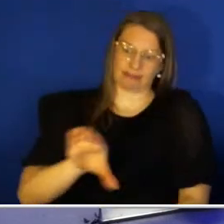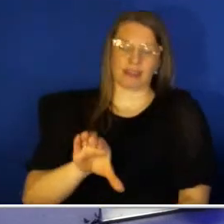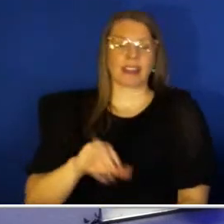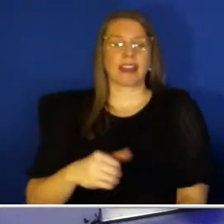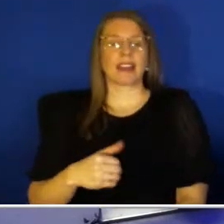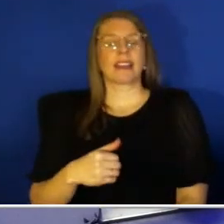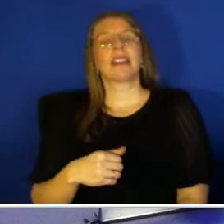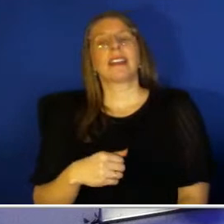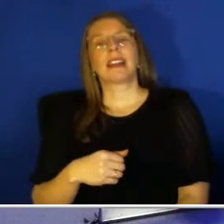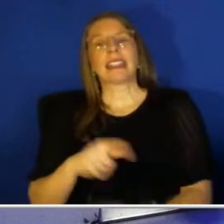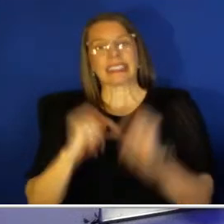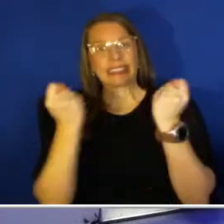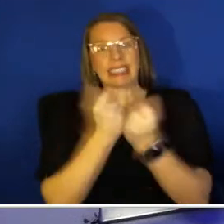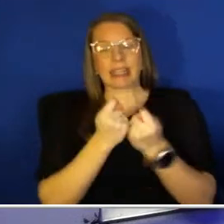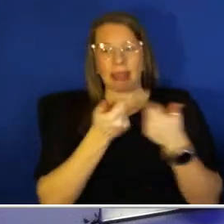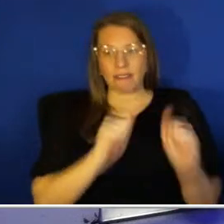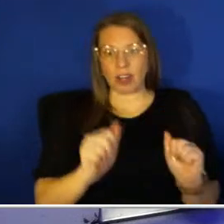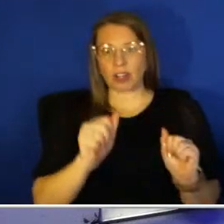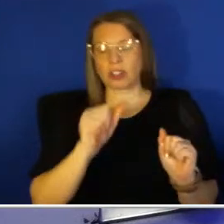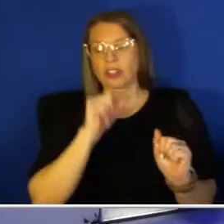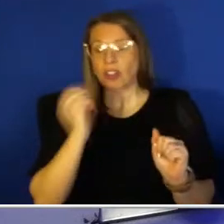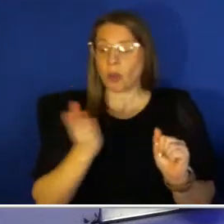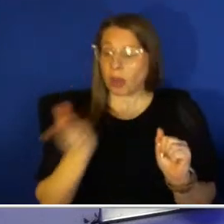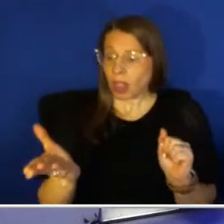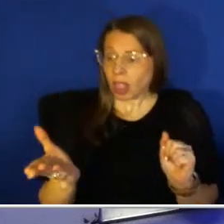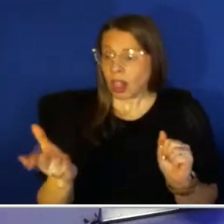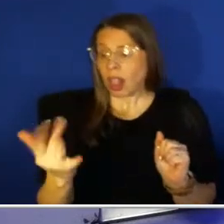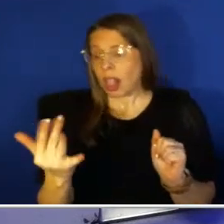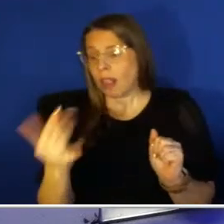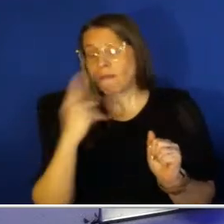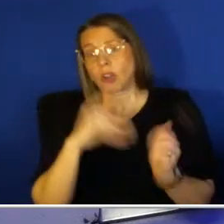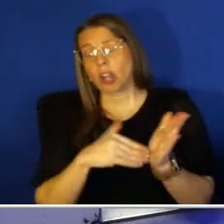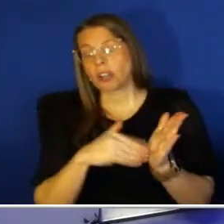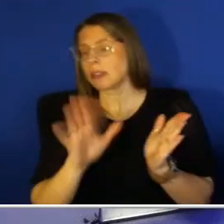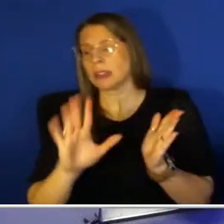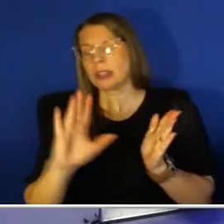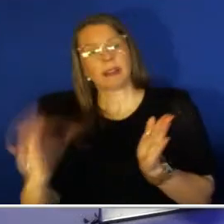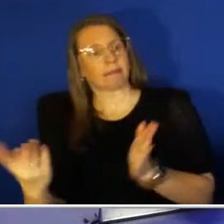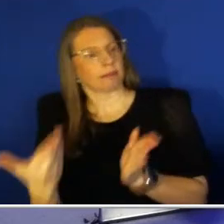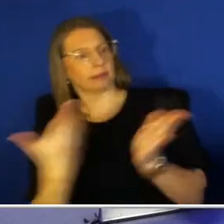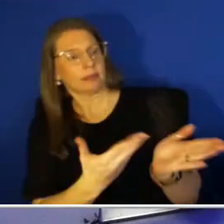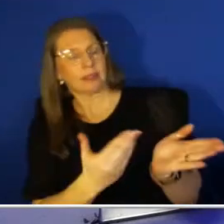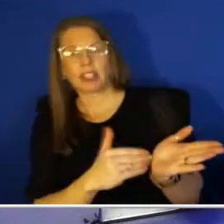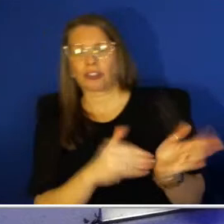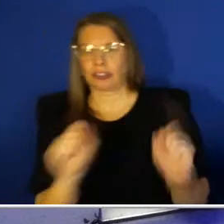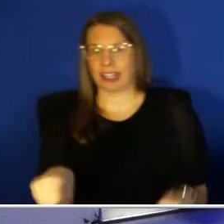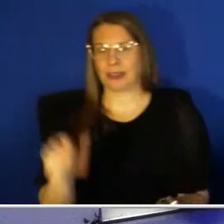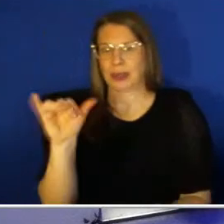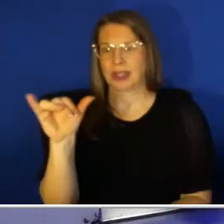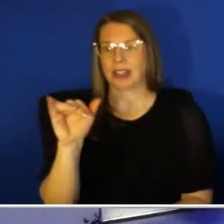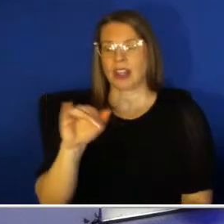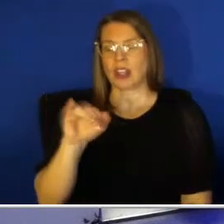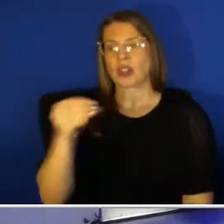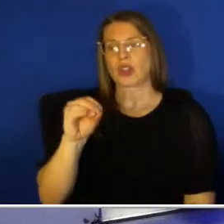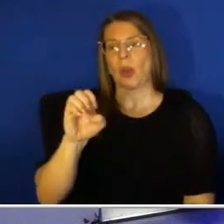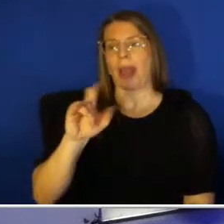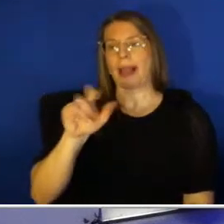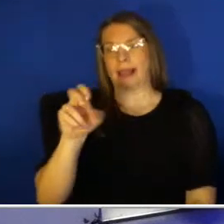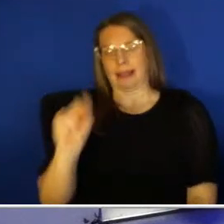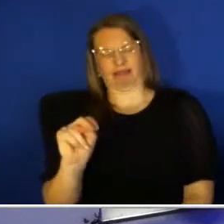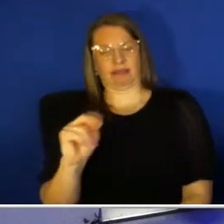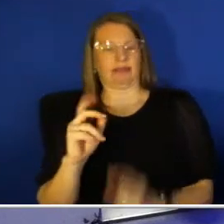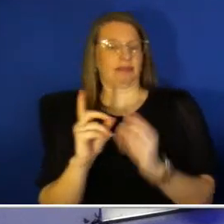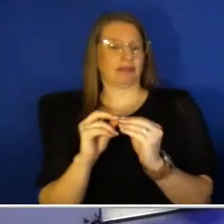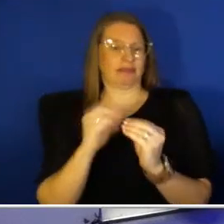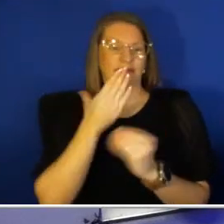Don't just wait for your doctor to bring the trial to you. You can bring the trial idea to them as well. Just before we go, Joellen had a comment. Joellen, good morning.